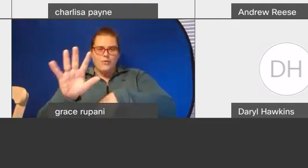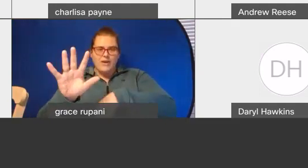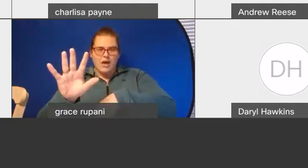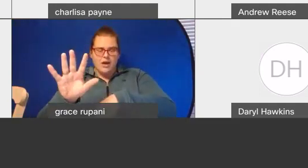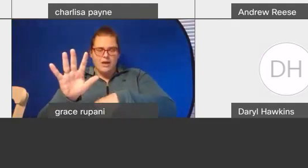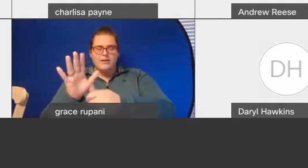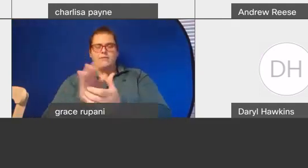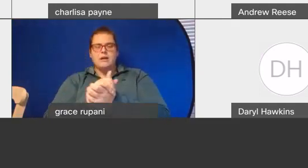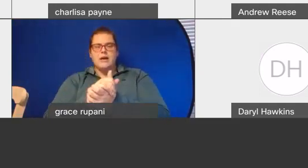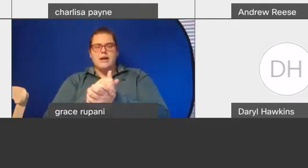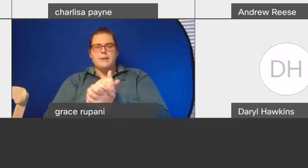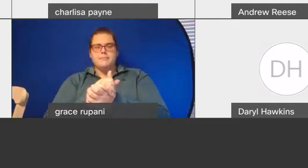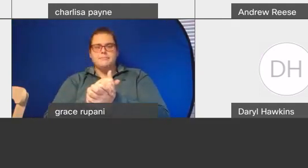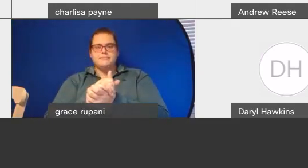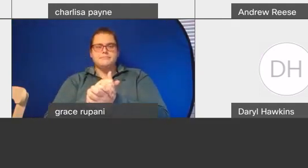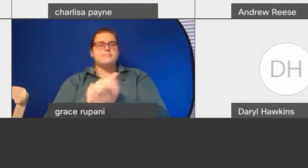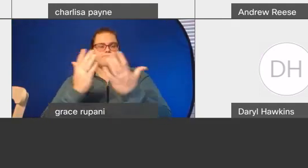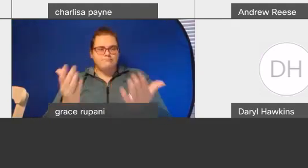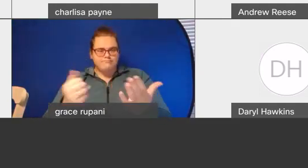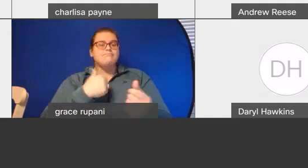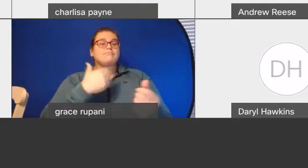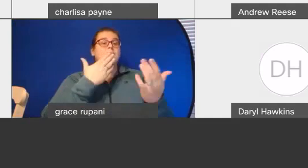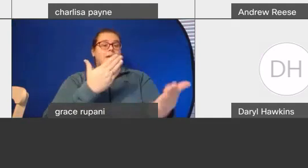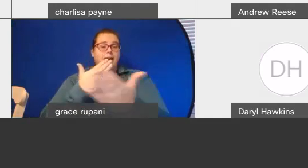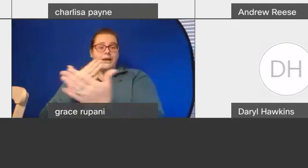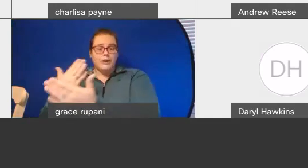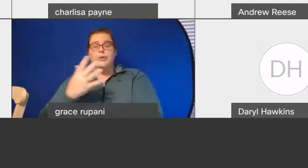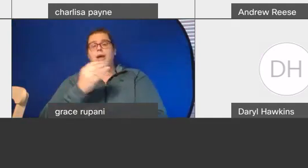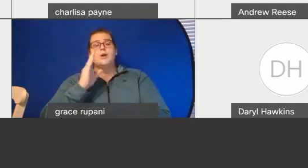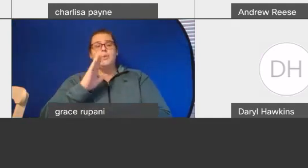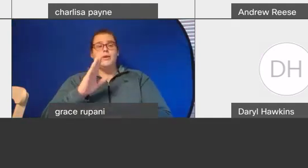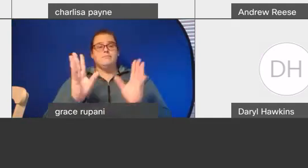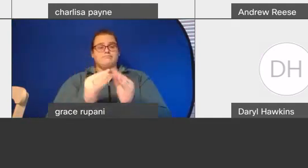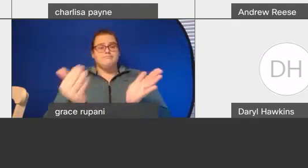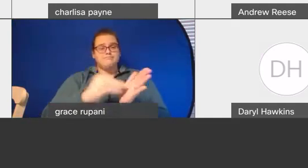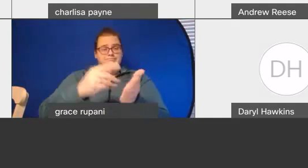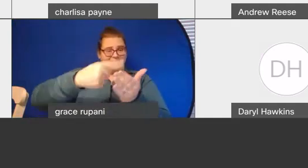Thank you, everyone, and we will talk next week.